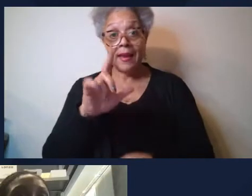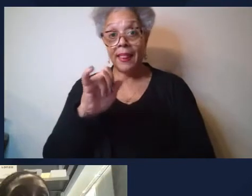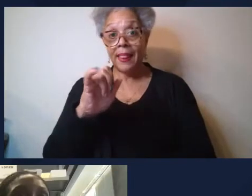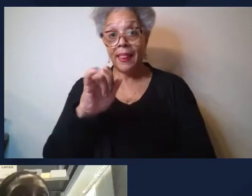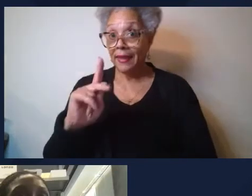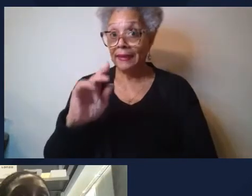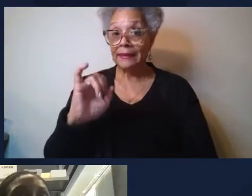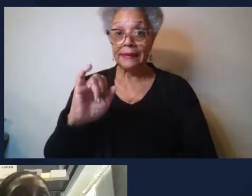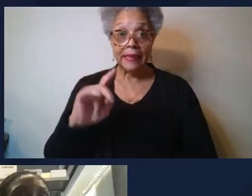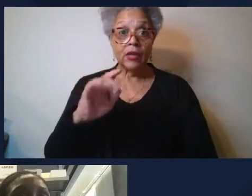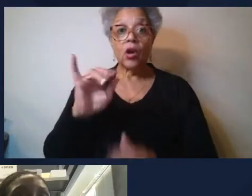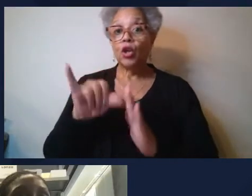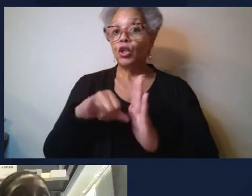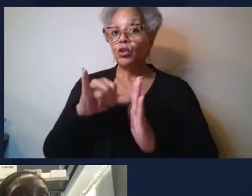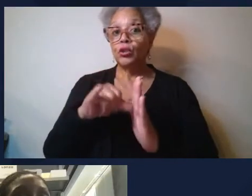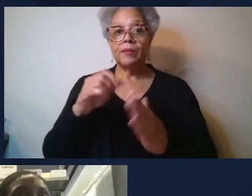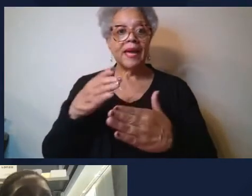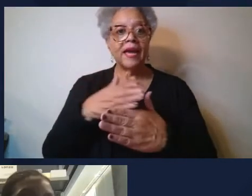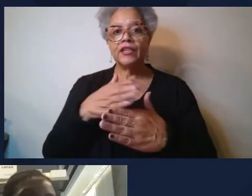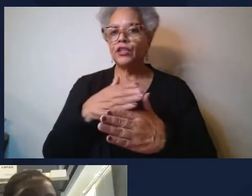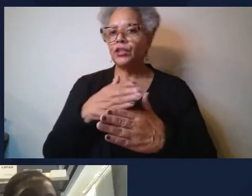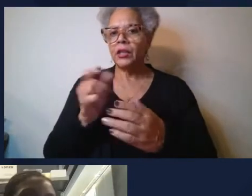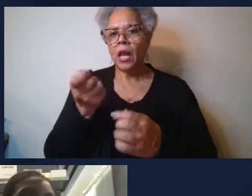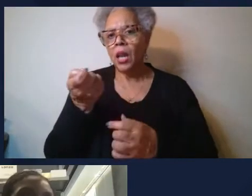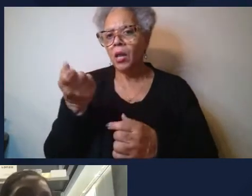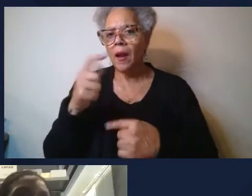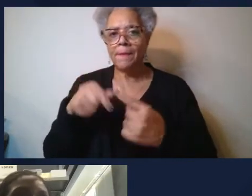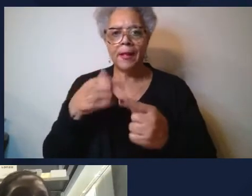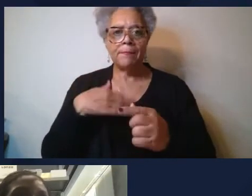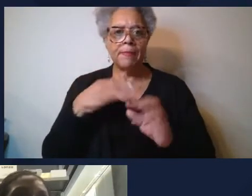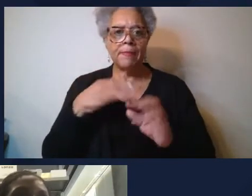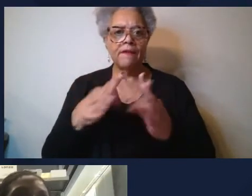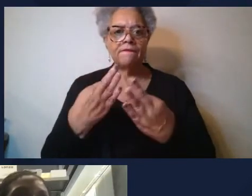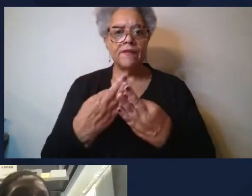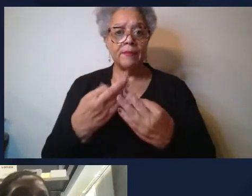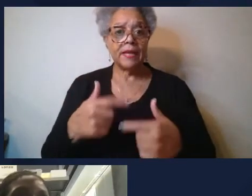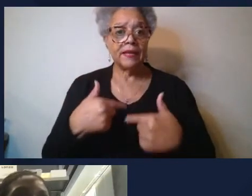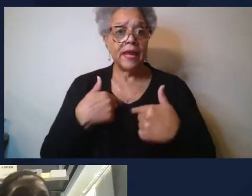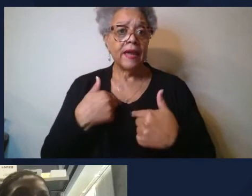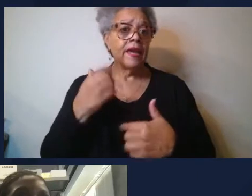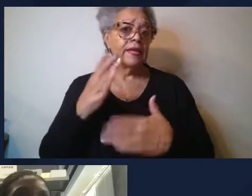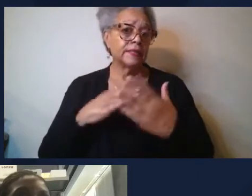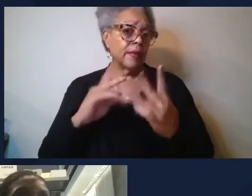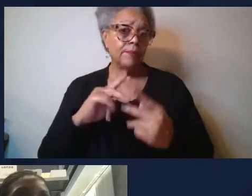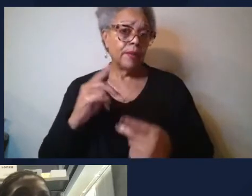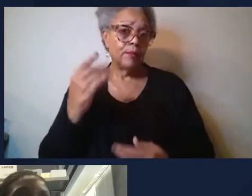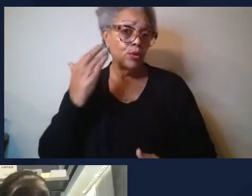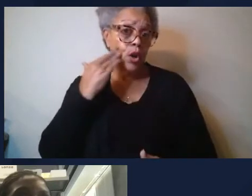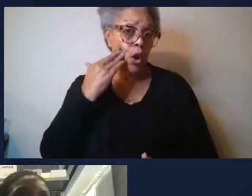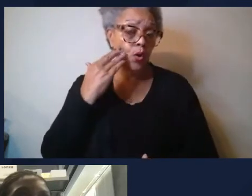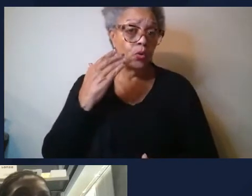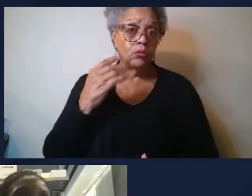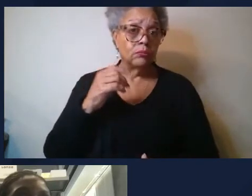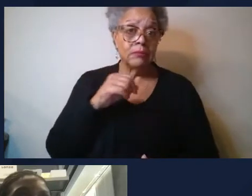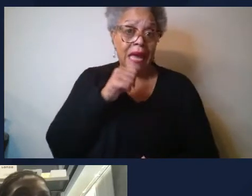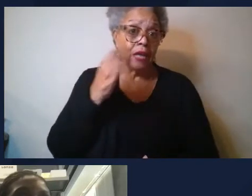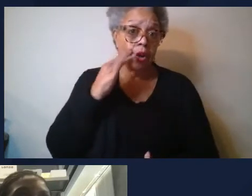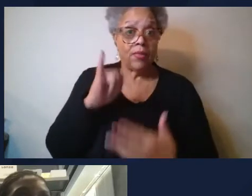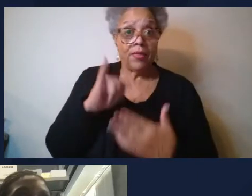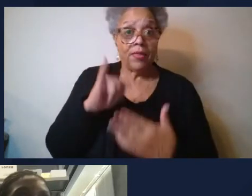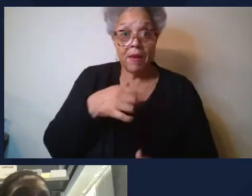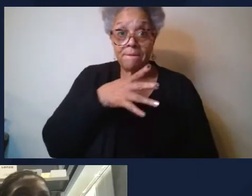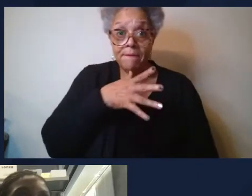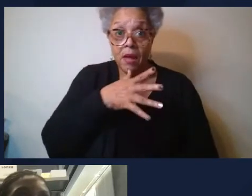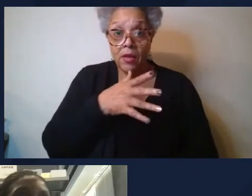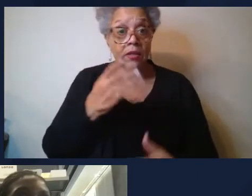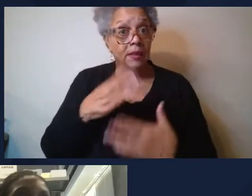I share very little about my family life. Most people know that I'm a mother, and even some people don't know that. Some people find out, like, have been following